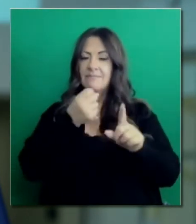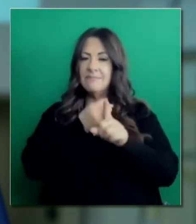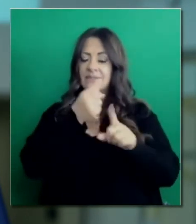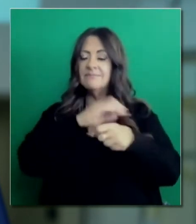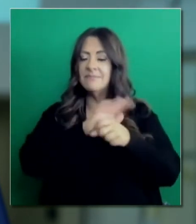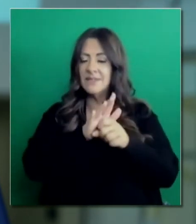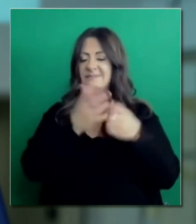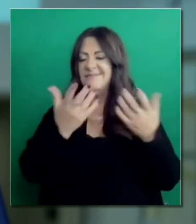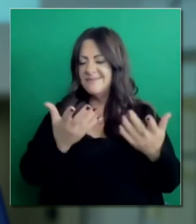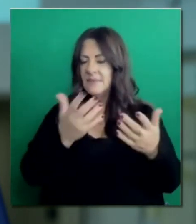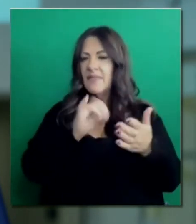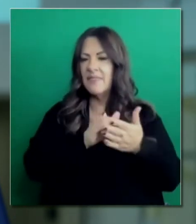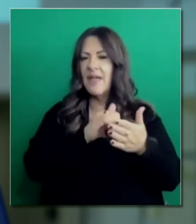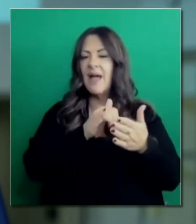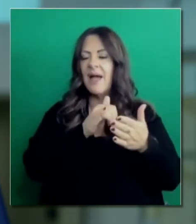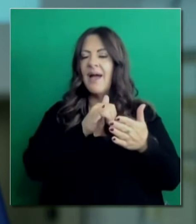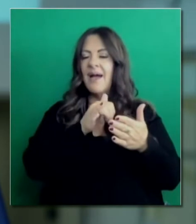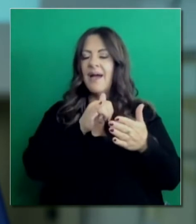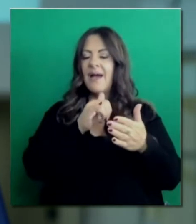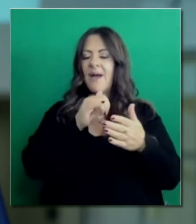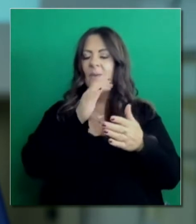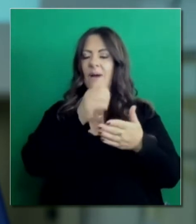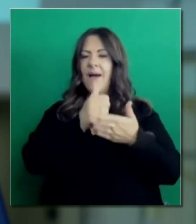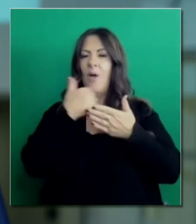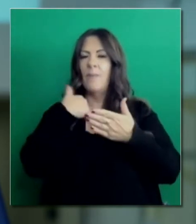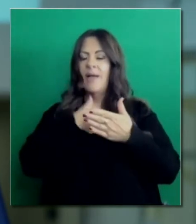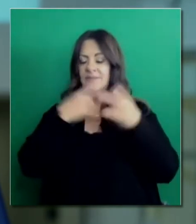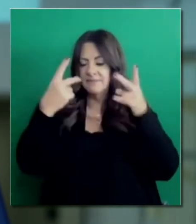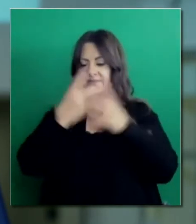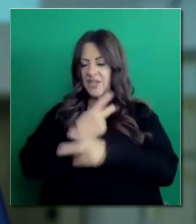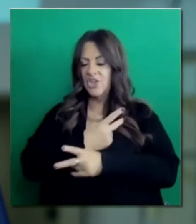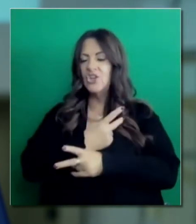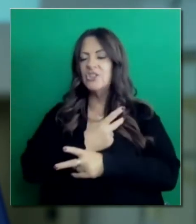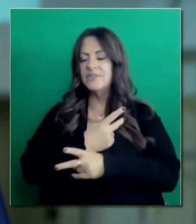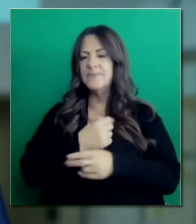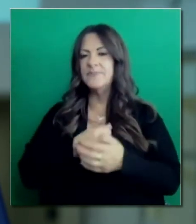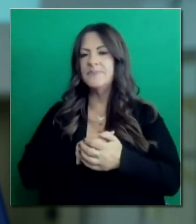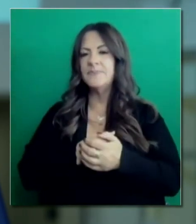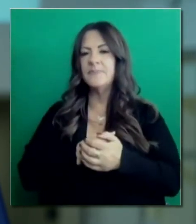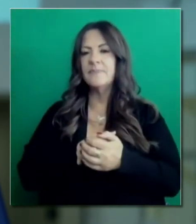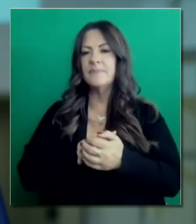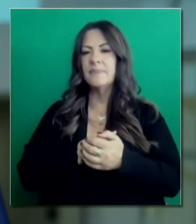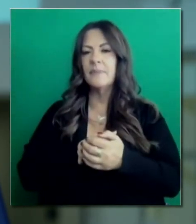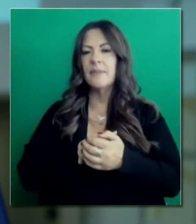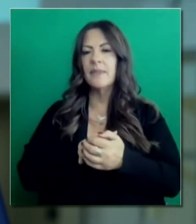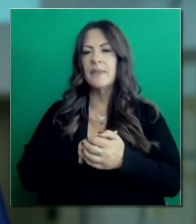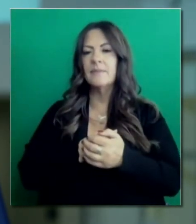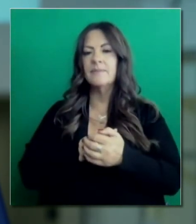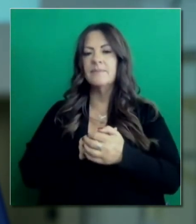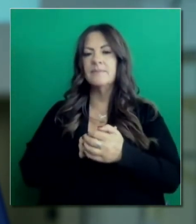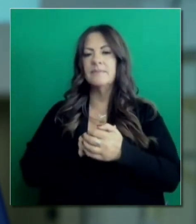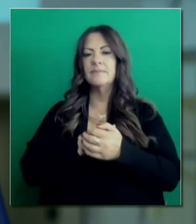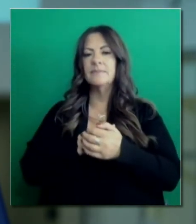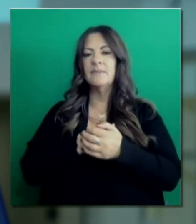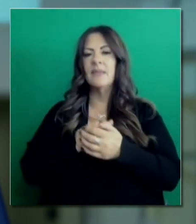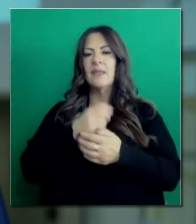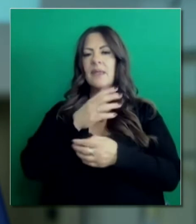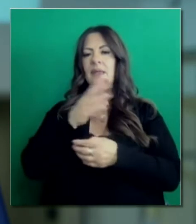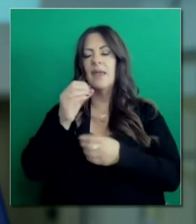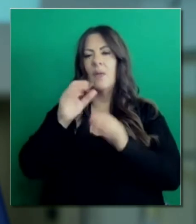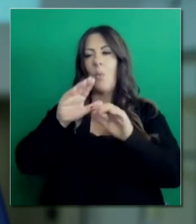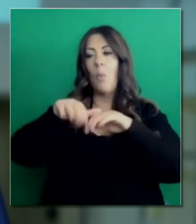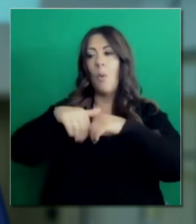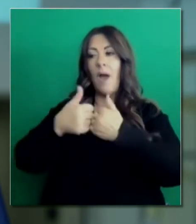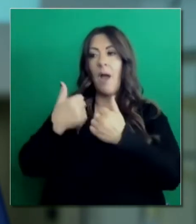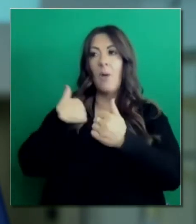make these data points, the model, if you will, what goes in, the inputs into the projection available